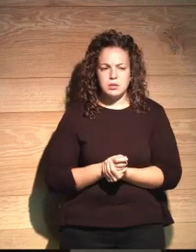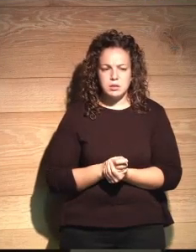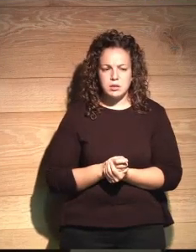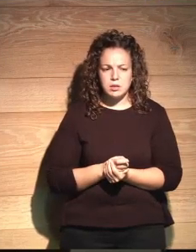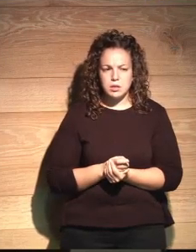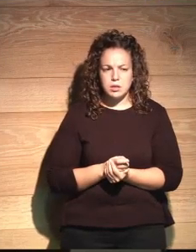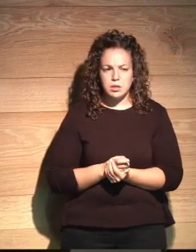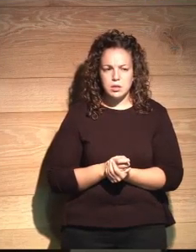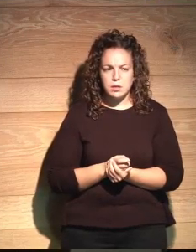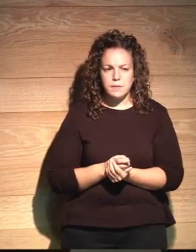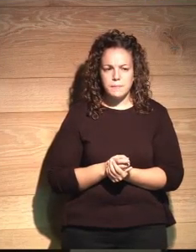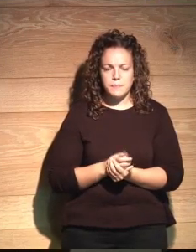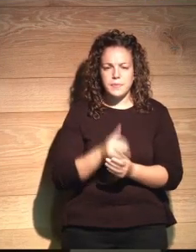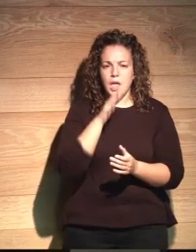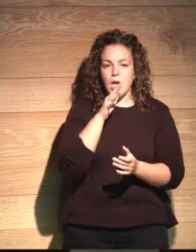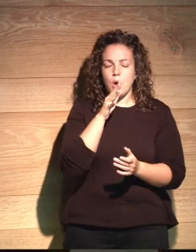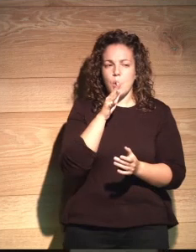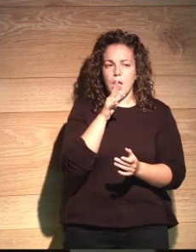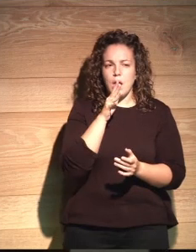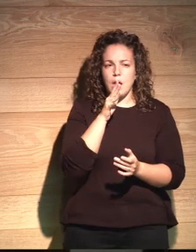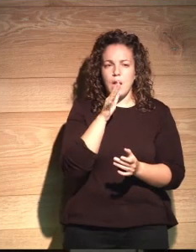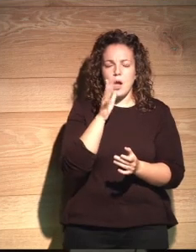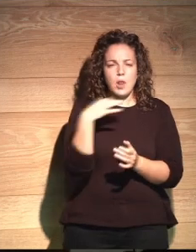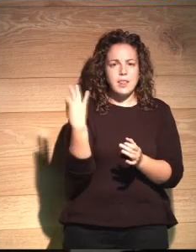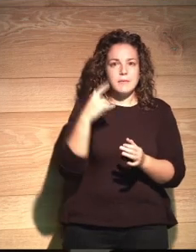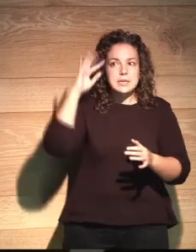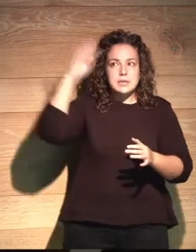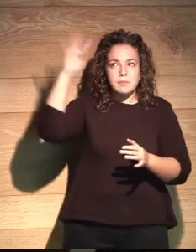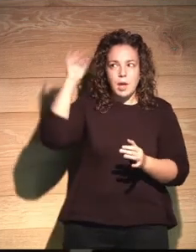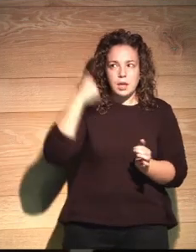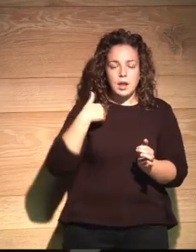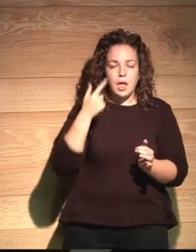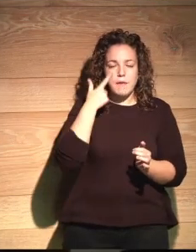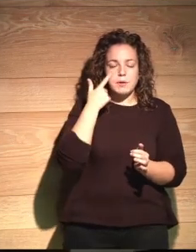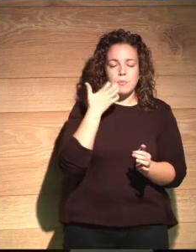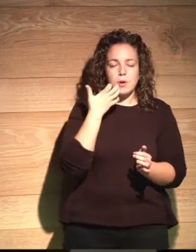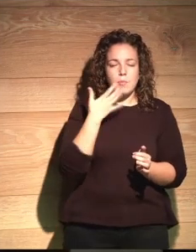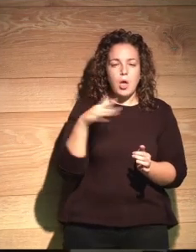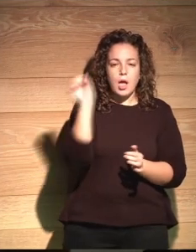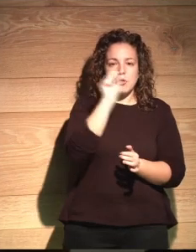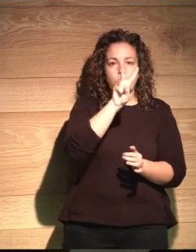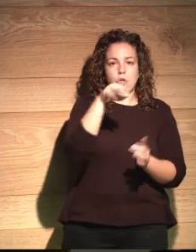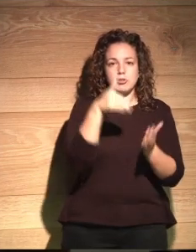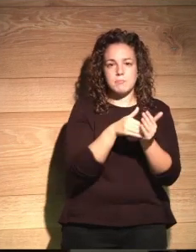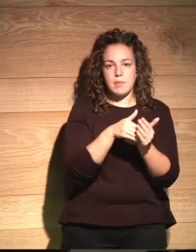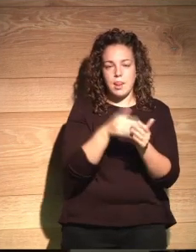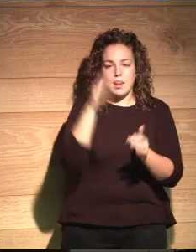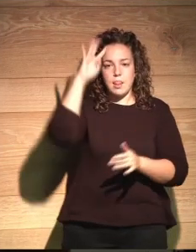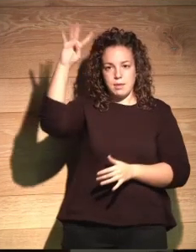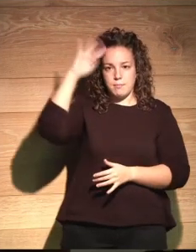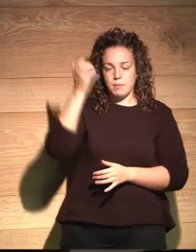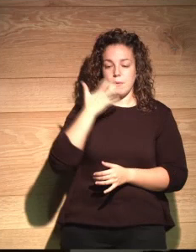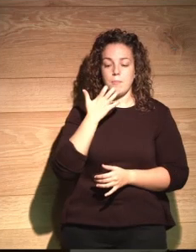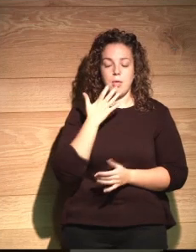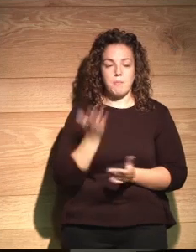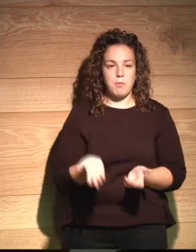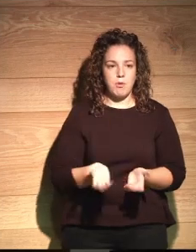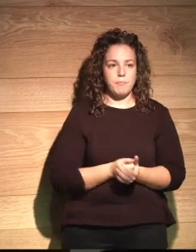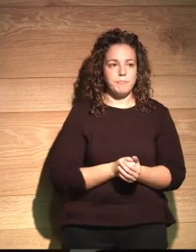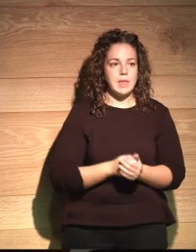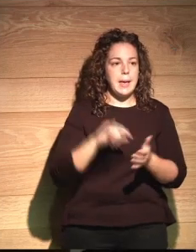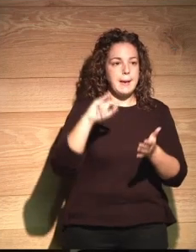imagine future in the year 2000. And they got some things right. For instance, they saw mechanization in agriculture